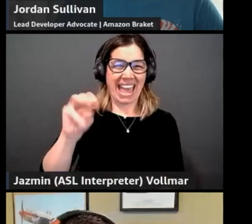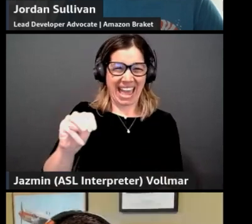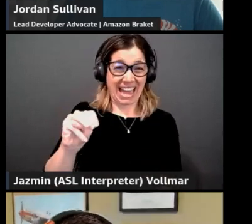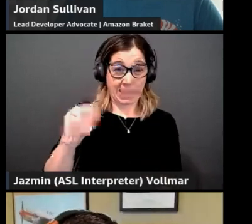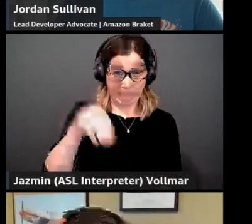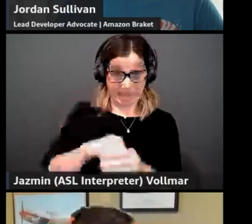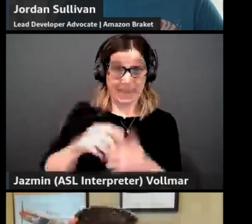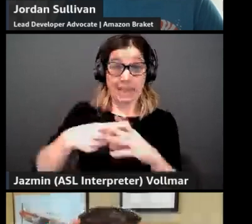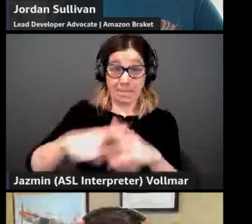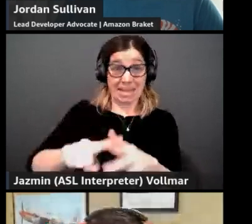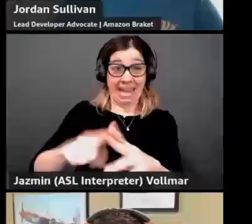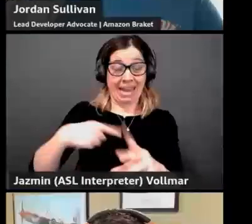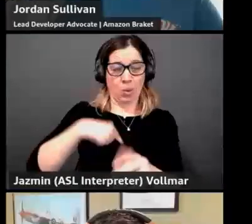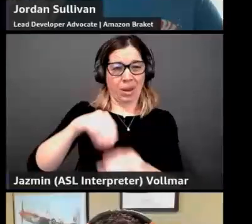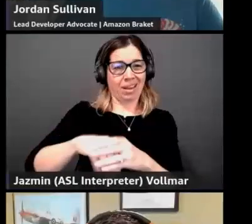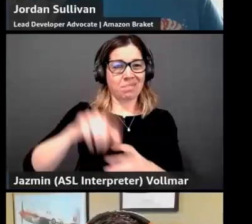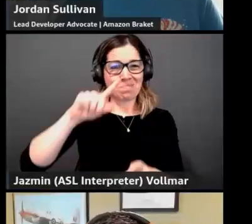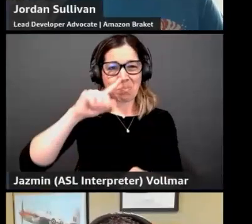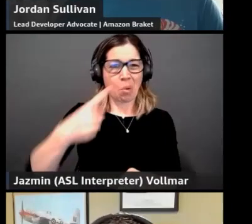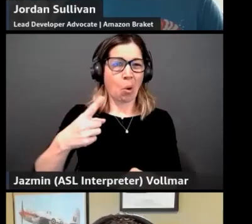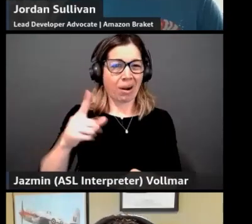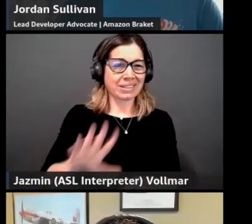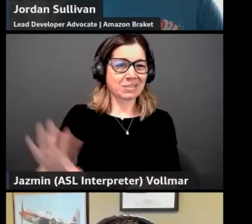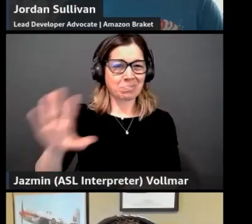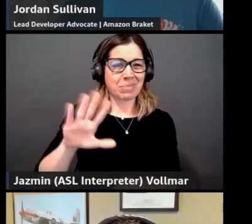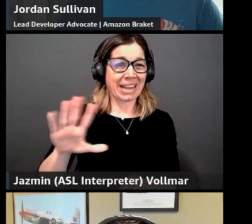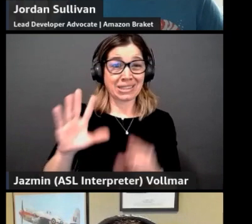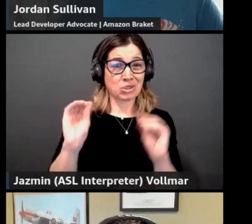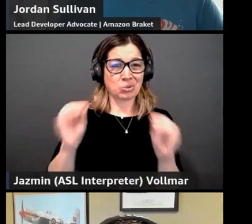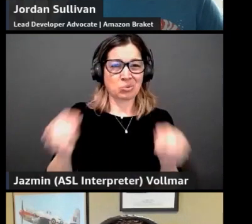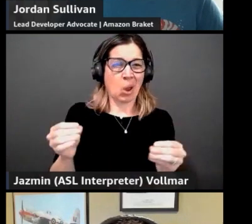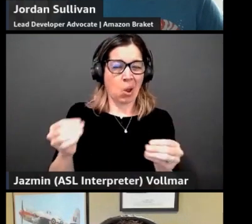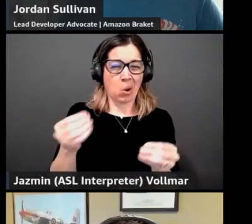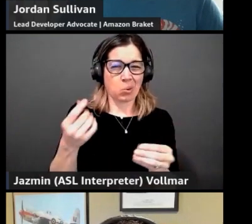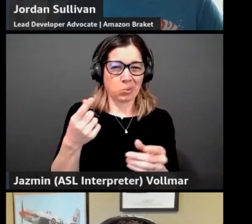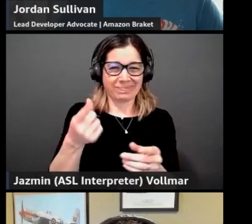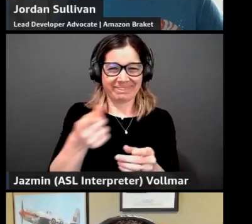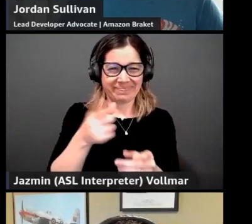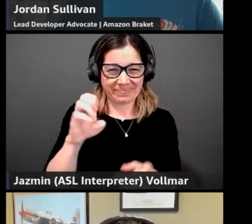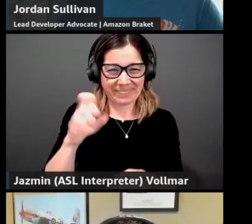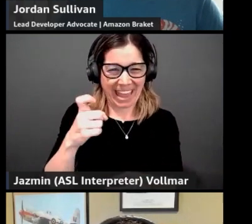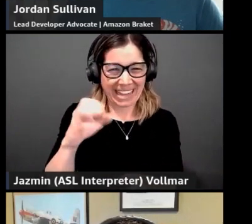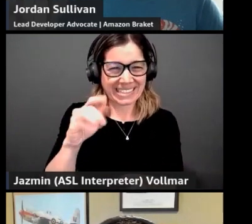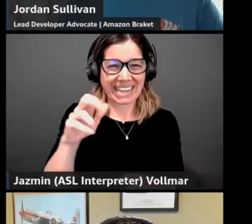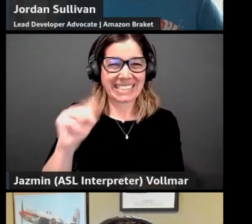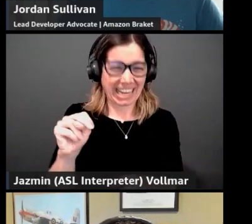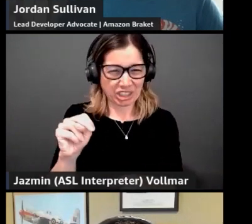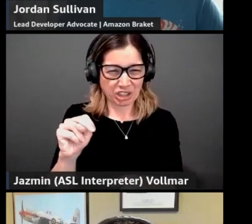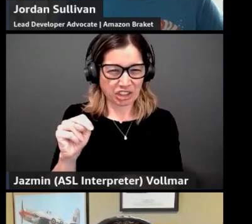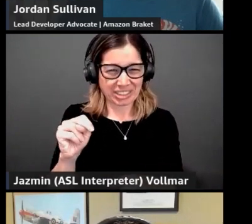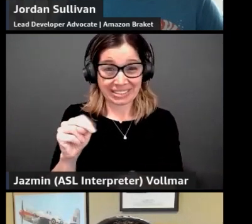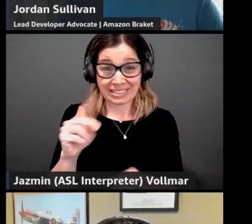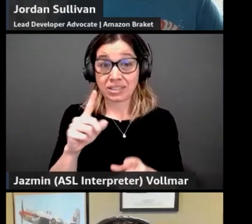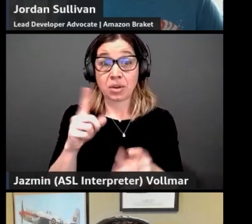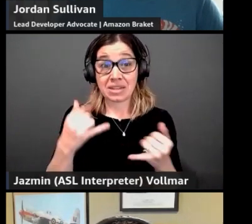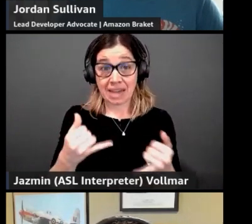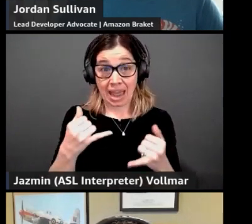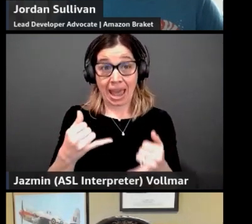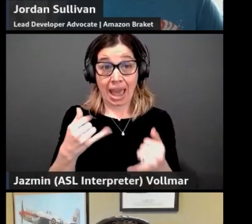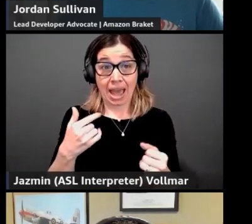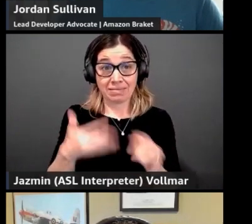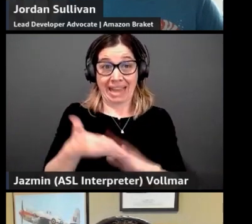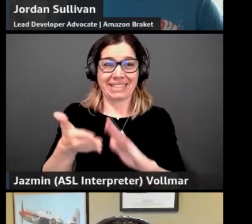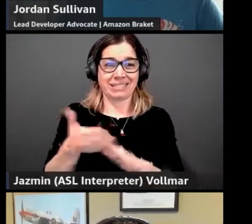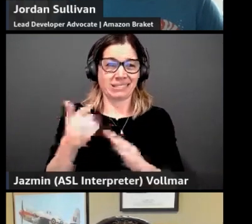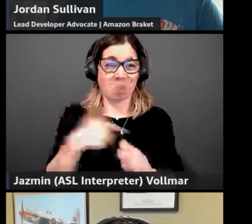we're in a kind of boring state where there's no excitation basically. And what we're doing now, we're turning on our laser, we're